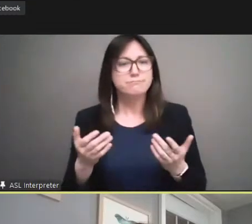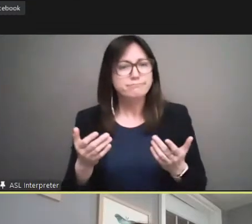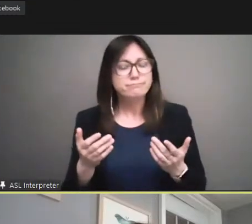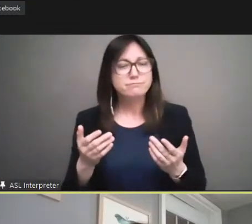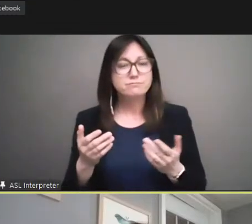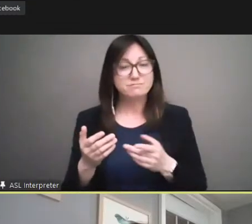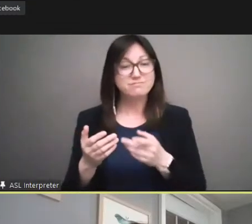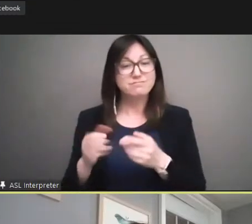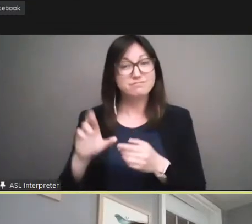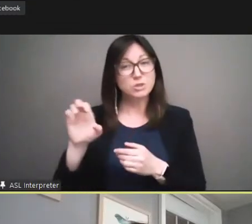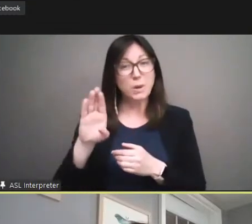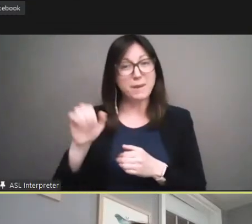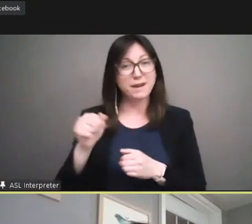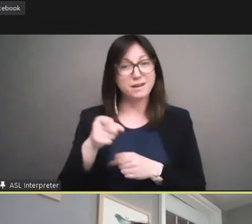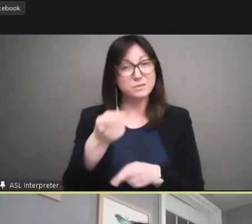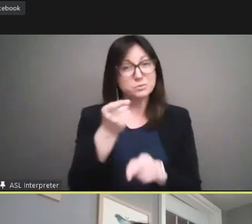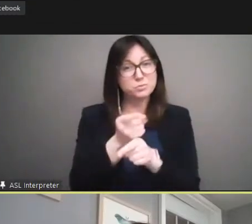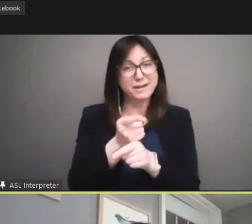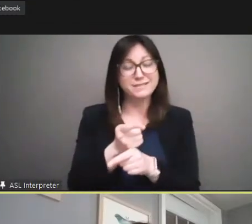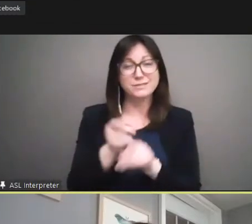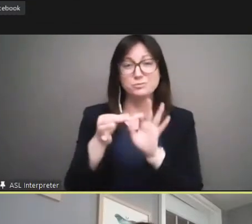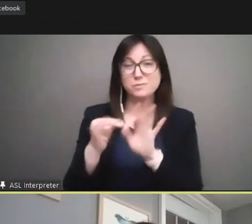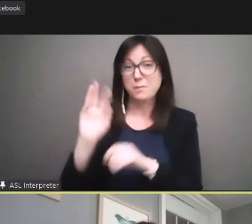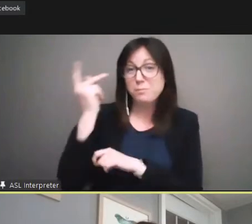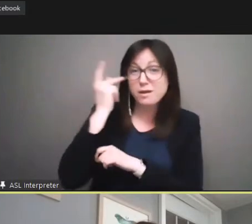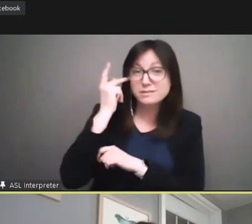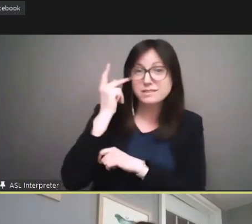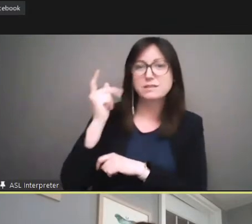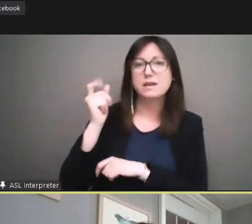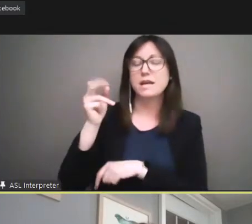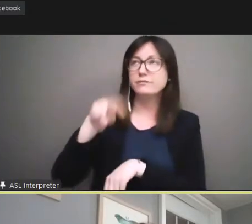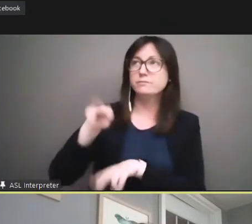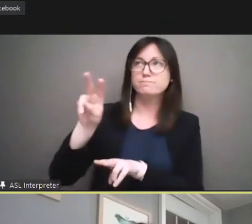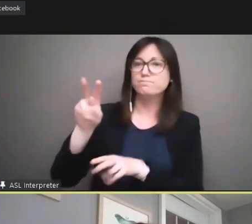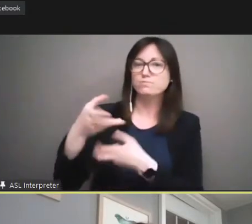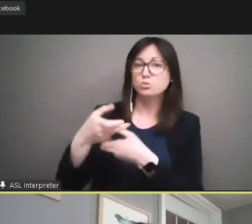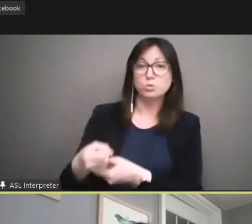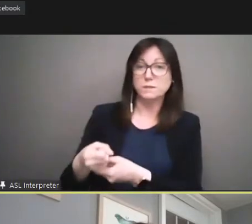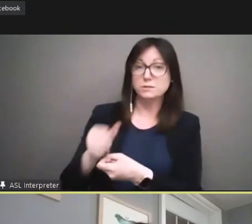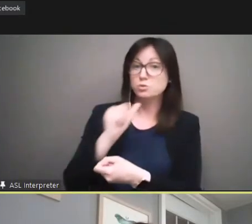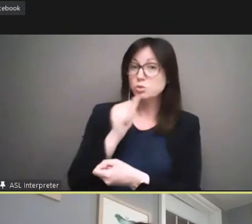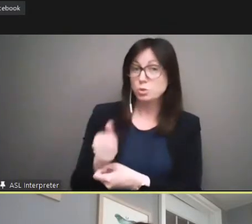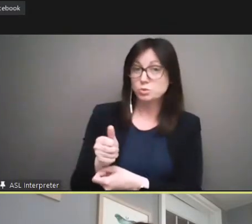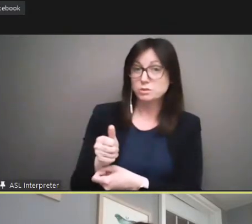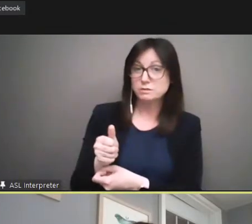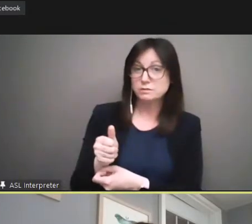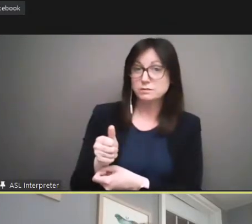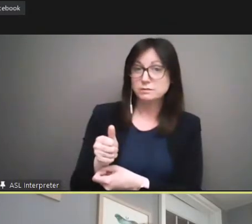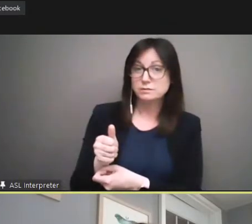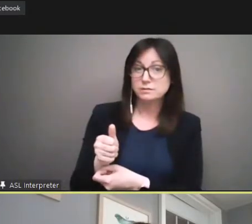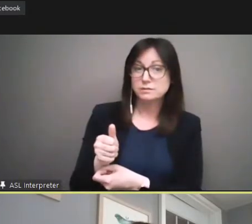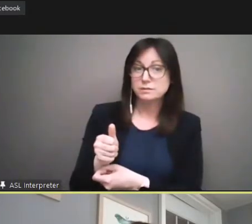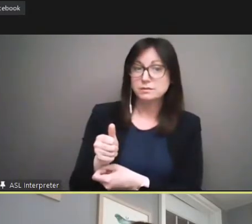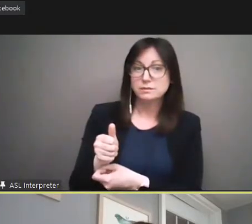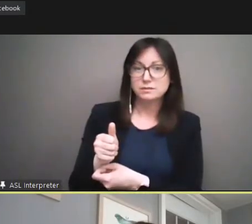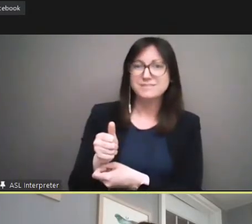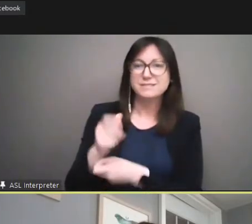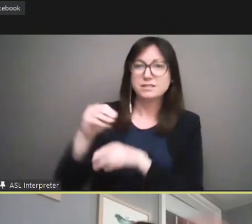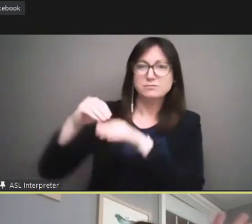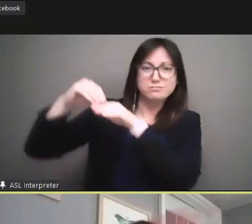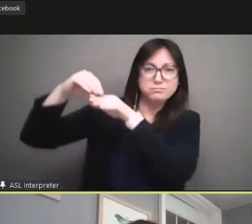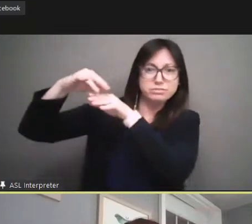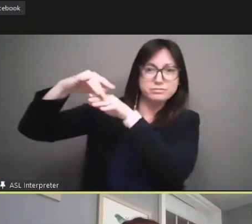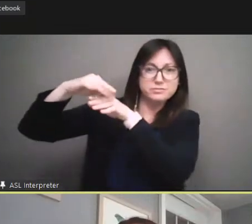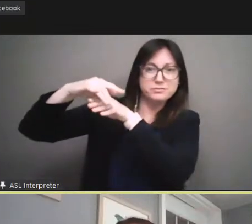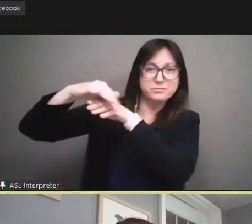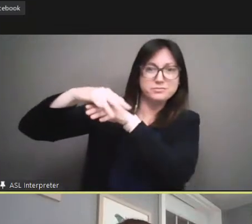right, Rebecca, like if the trust is not there from the decision makers, it trickles down and it